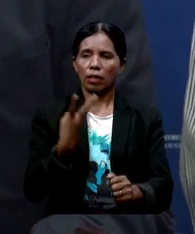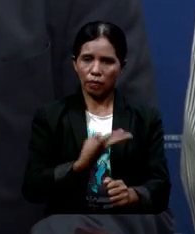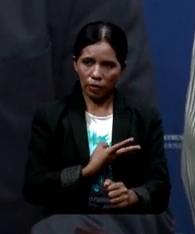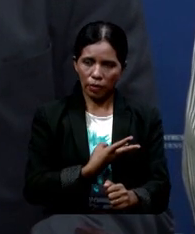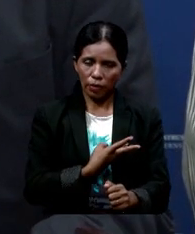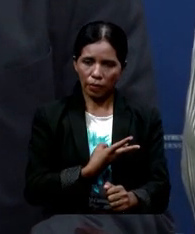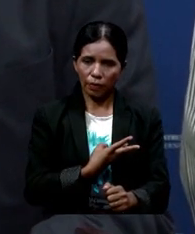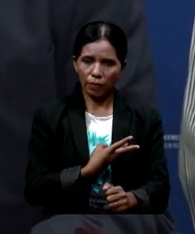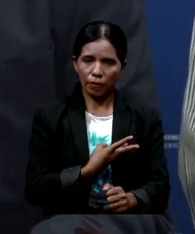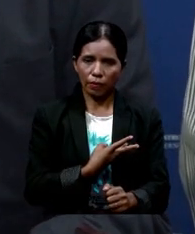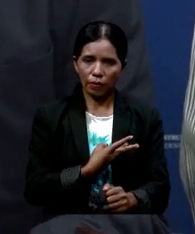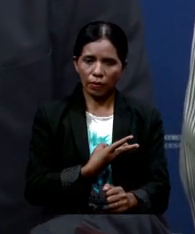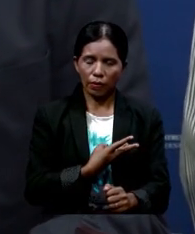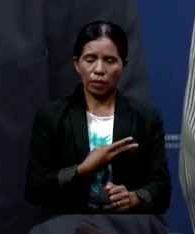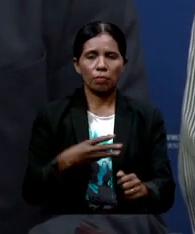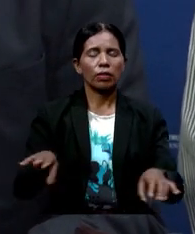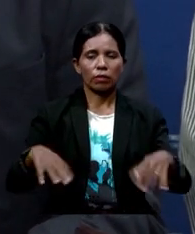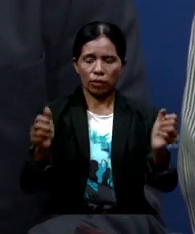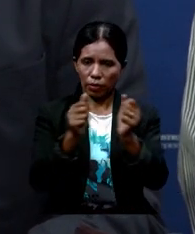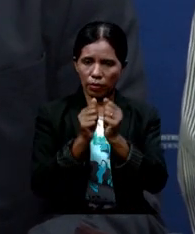we proactively